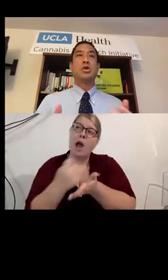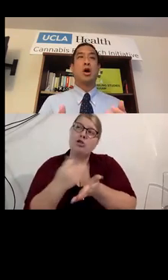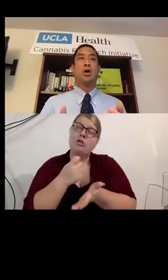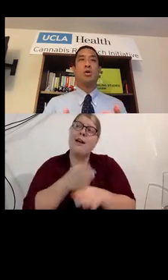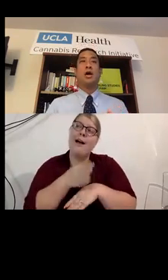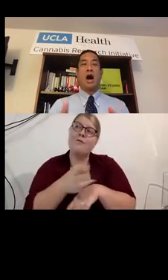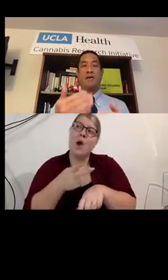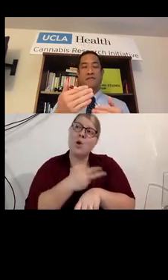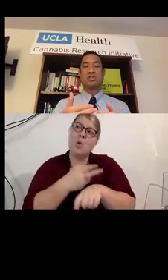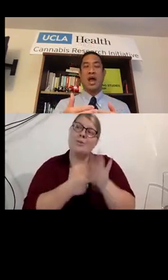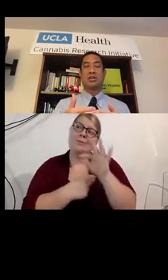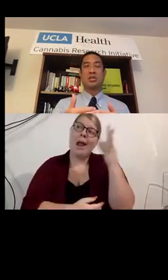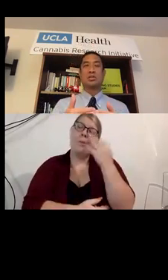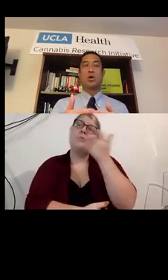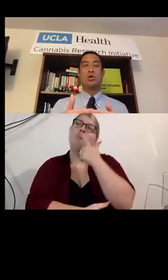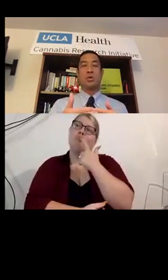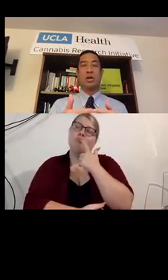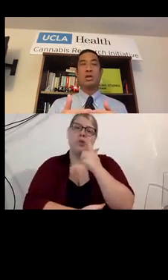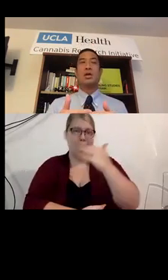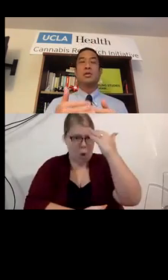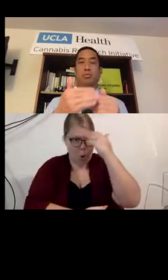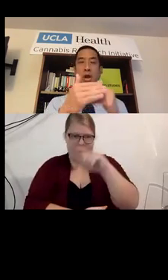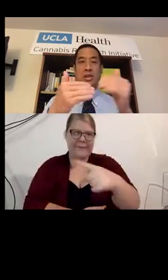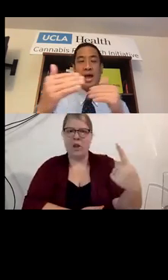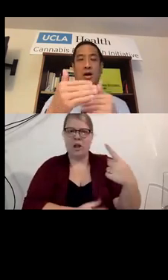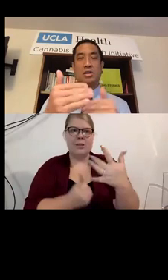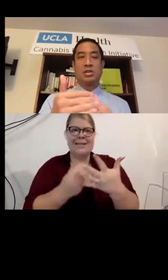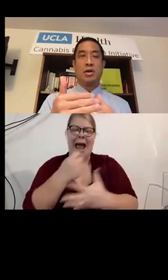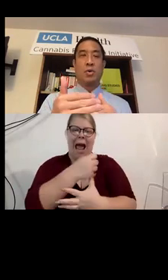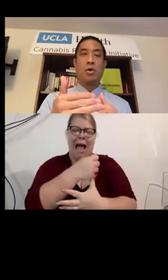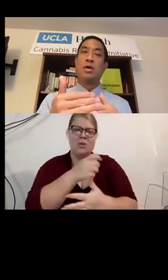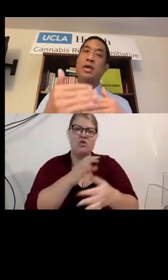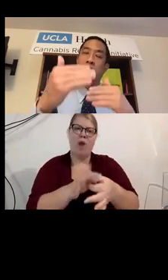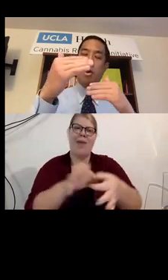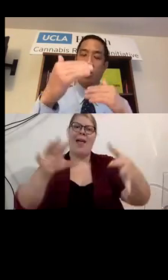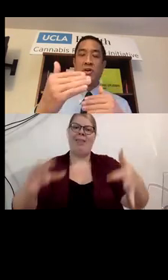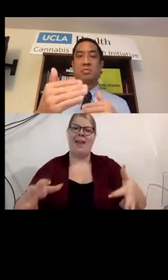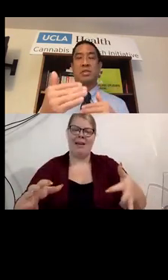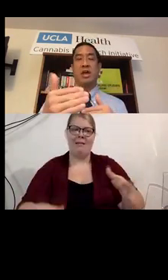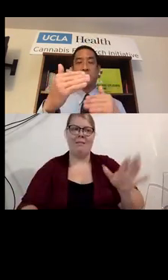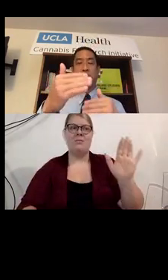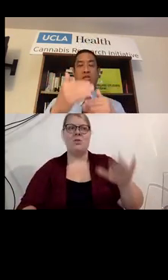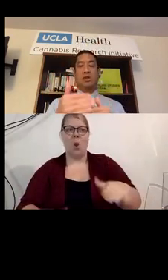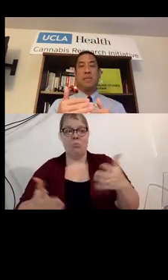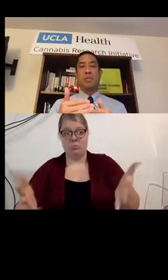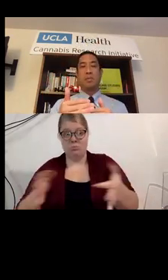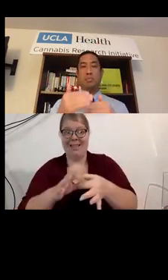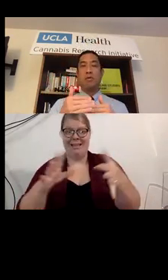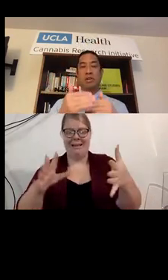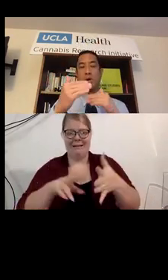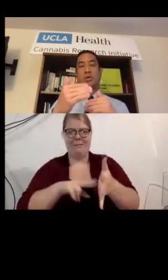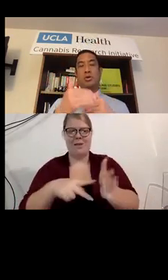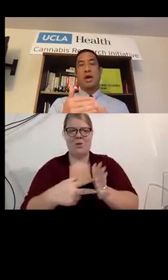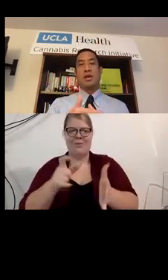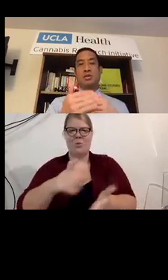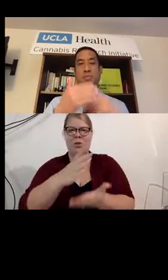then you know our first task is going to be to breaking that link to say, well, in order for us to break that link, we have to stop both.